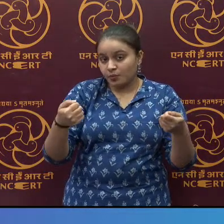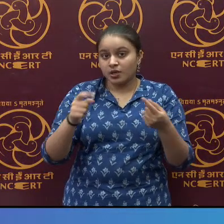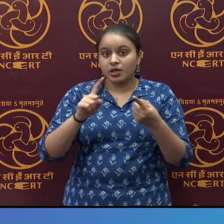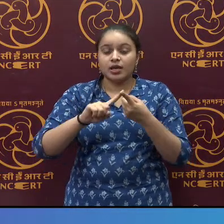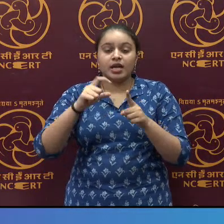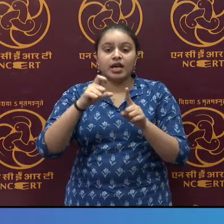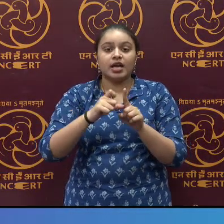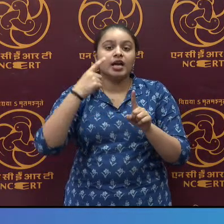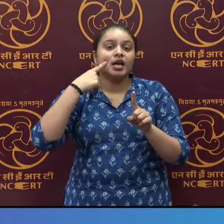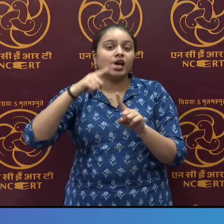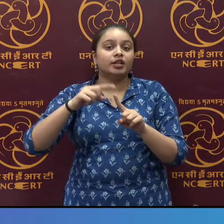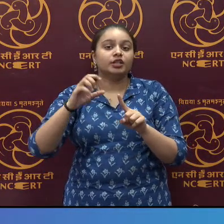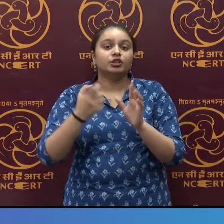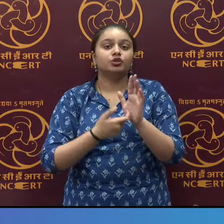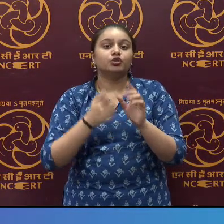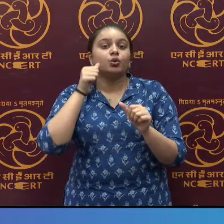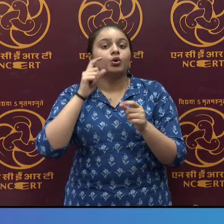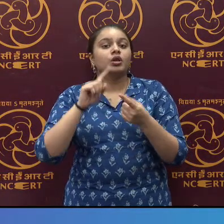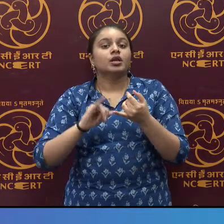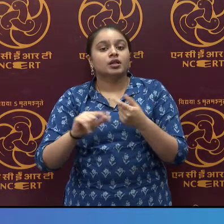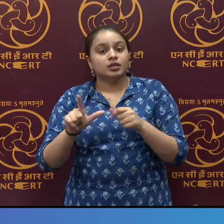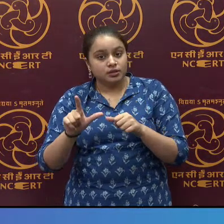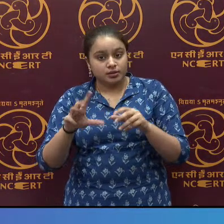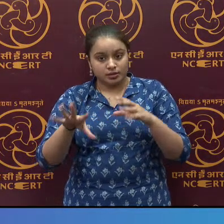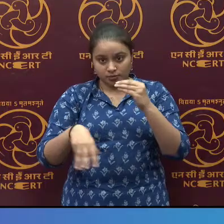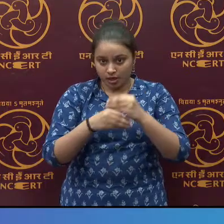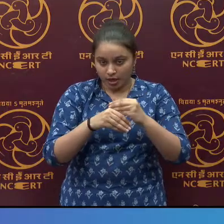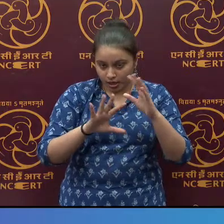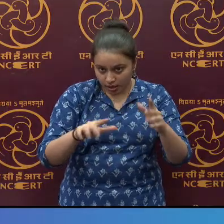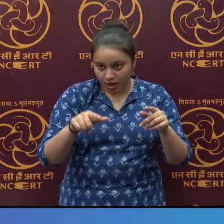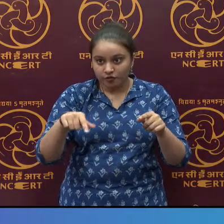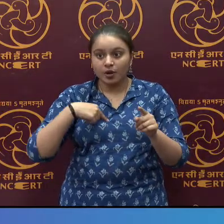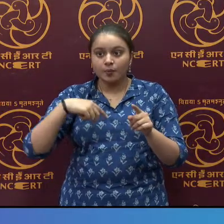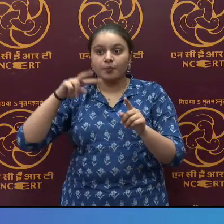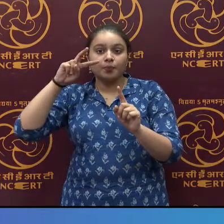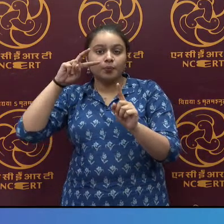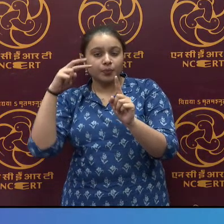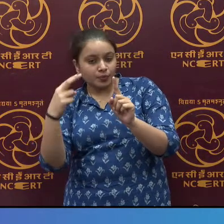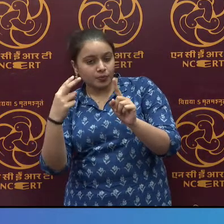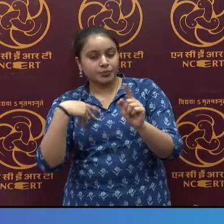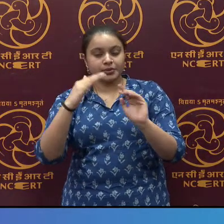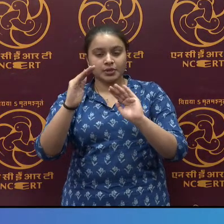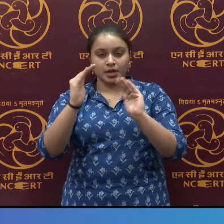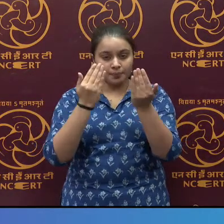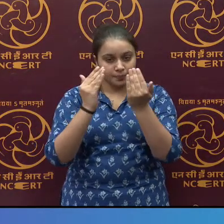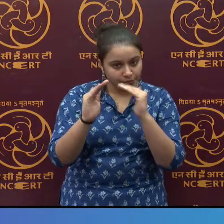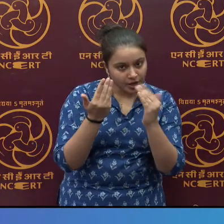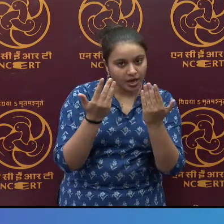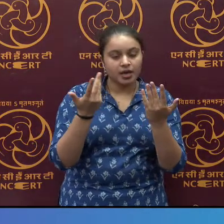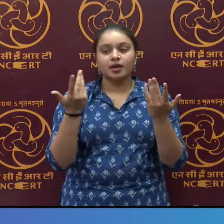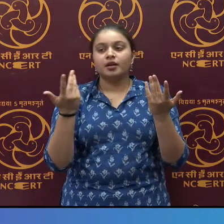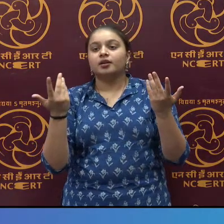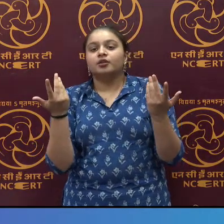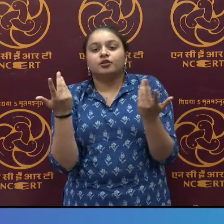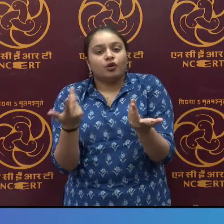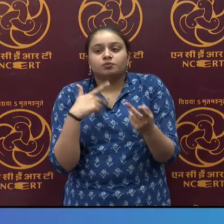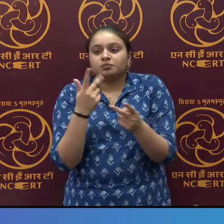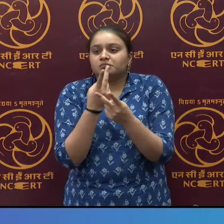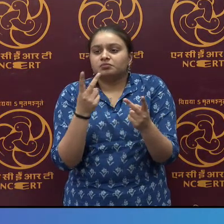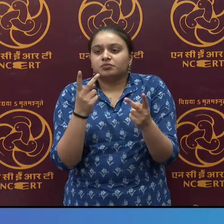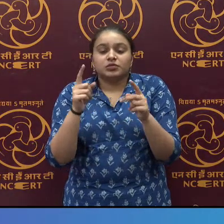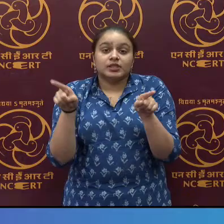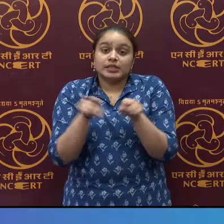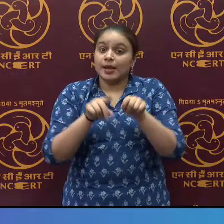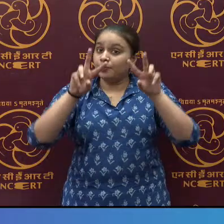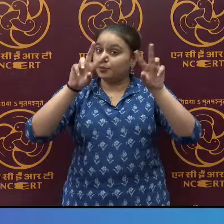which have opinions of the people. They try to reflect, they try to compare, contrast about a particular topic,